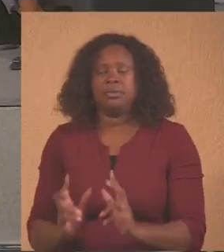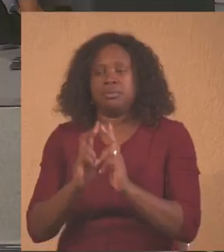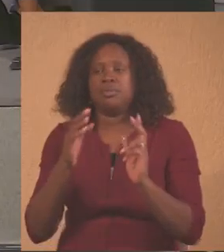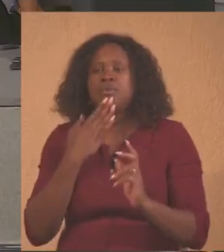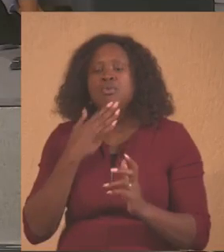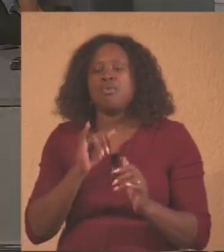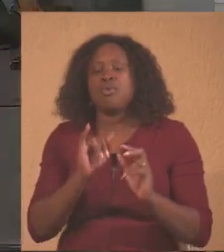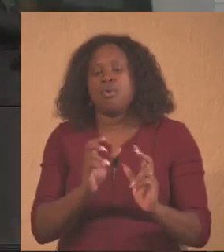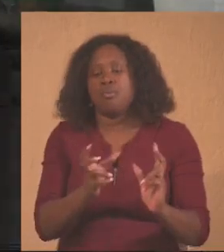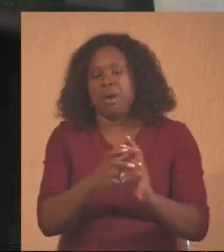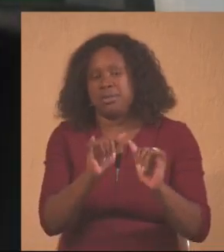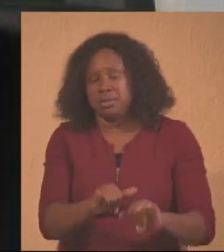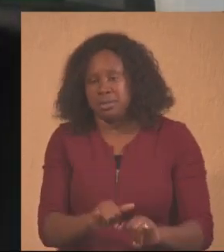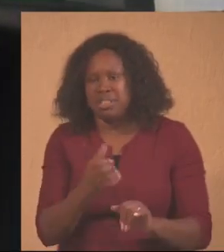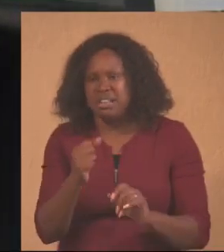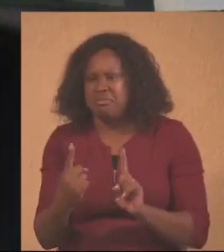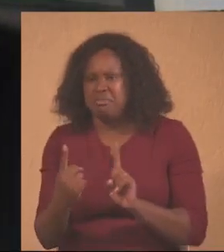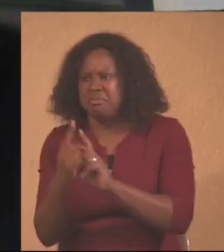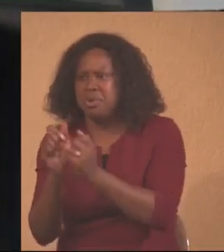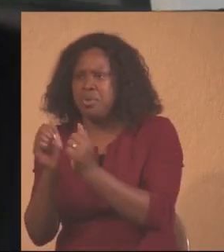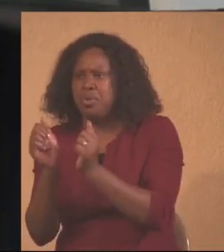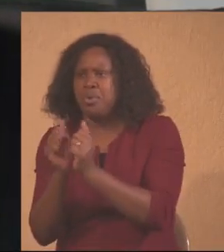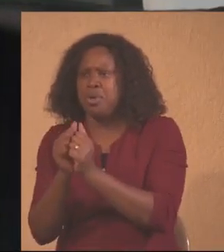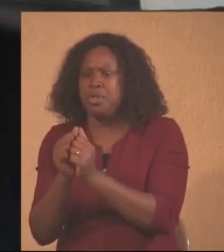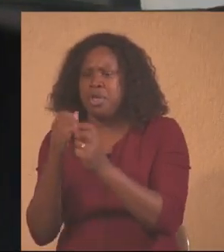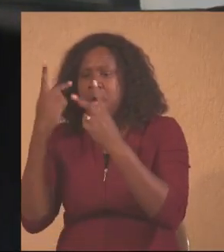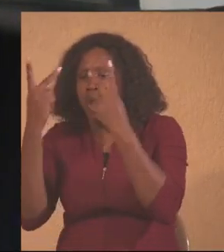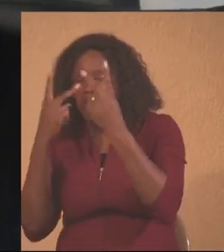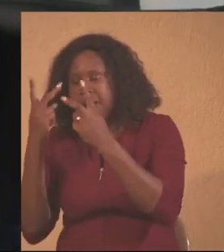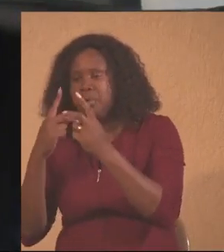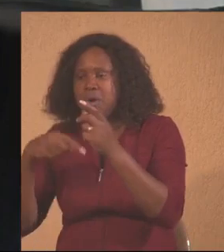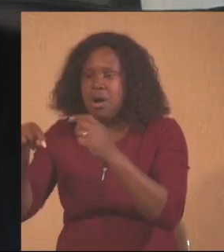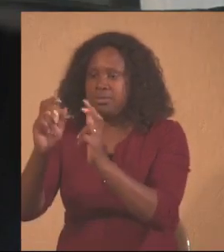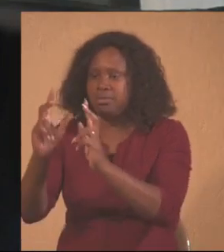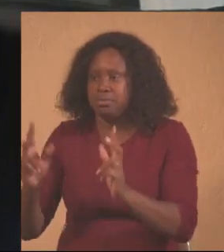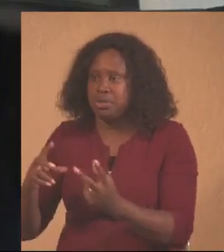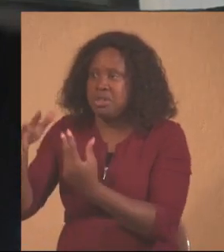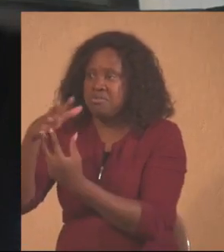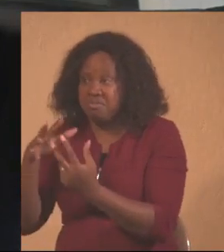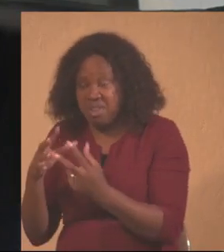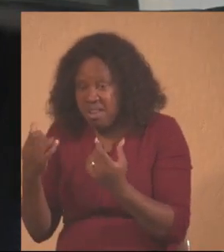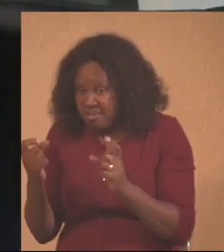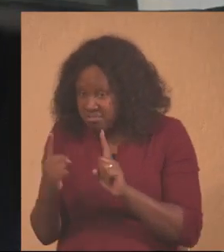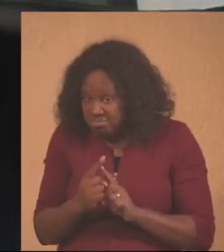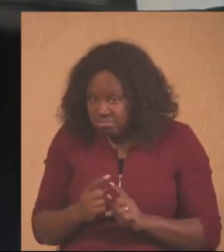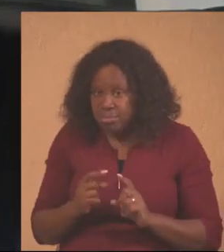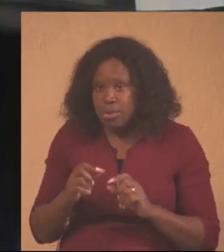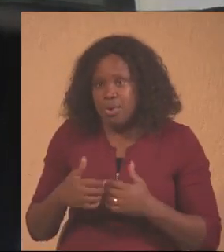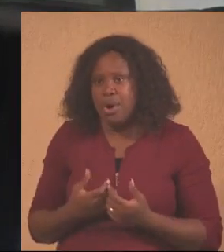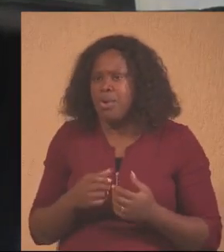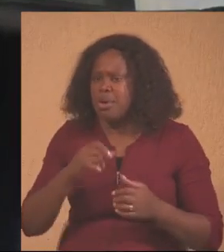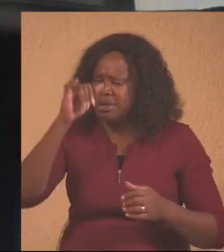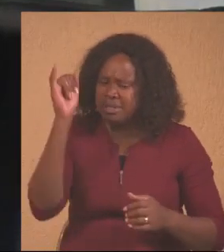world, whether they have visitors by their relatives, and if they can contact them. Is that a possibility once in the